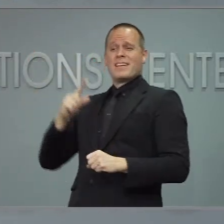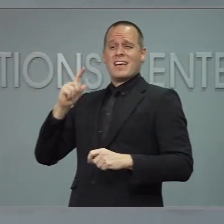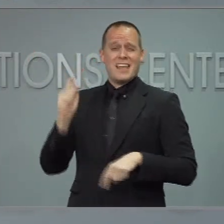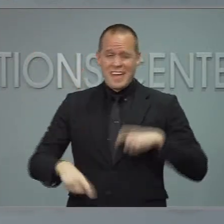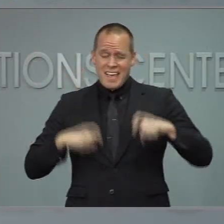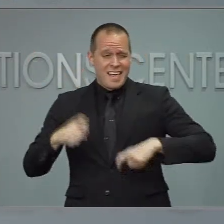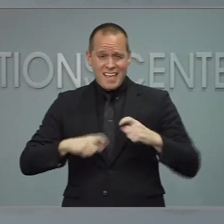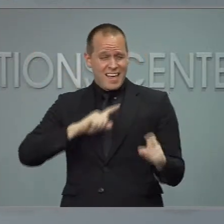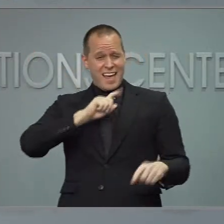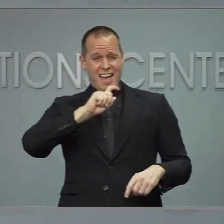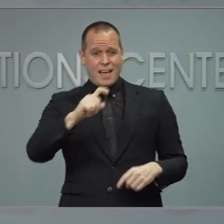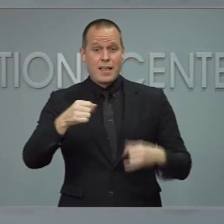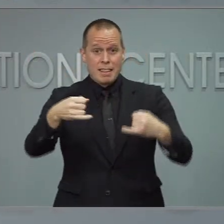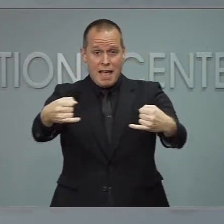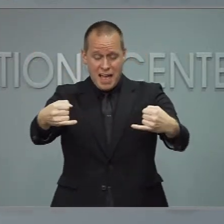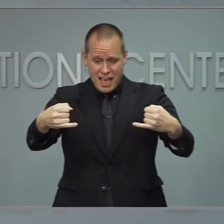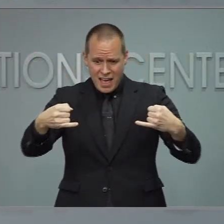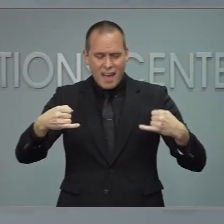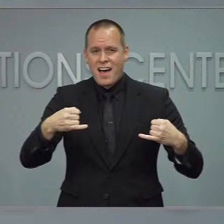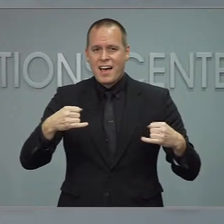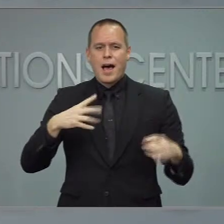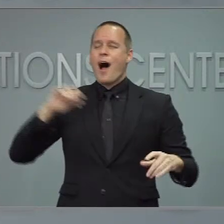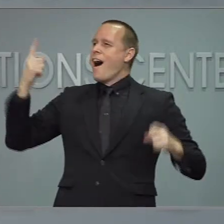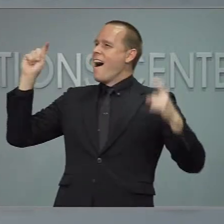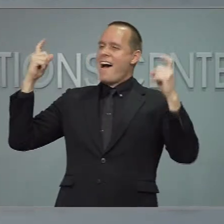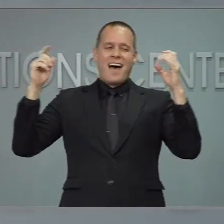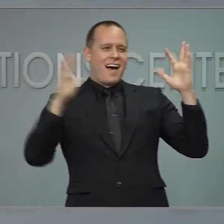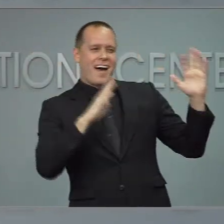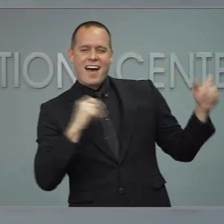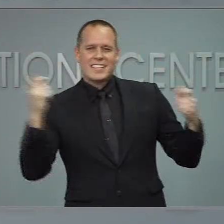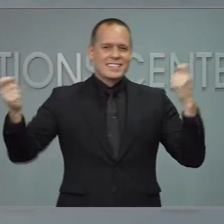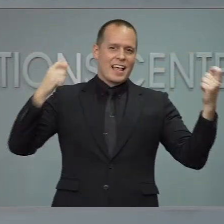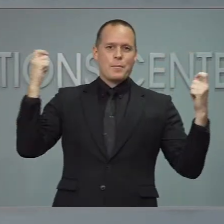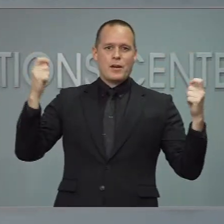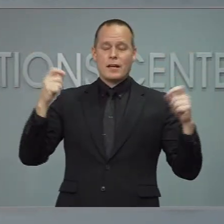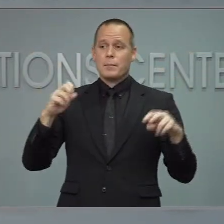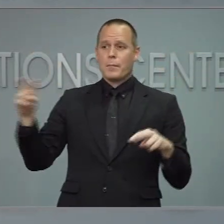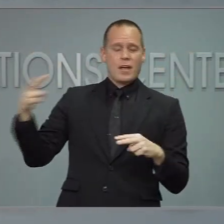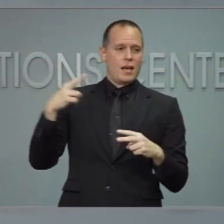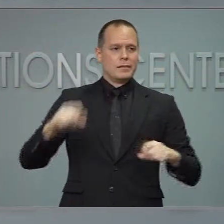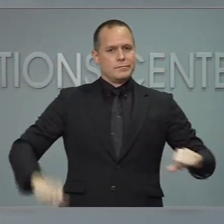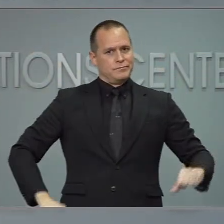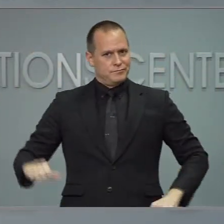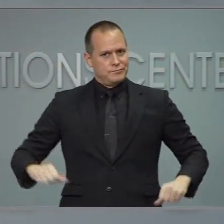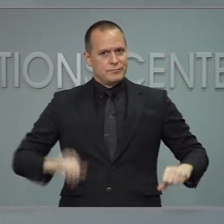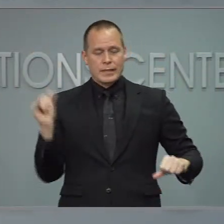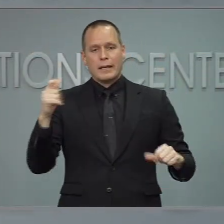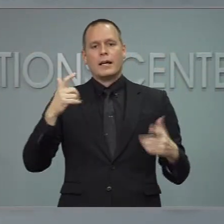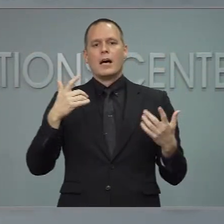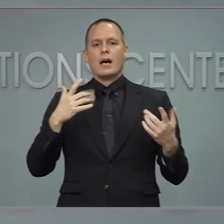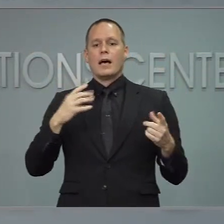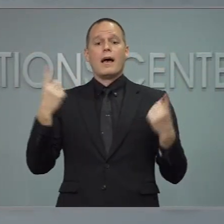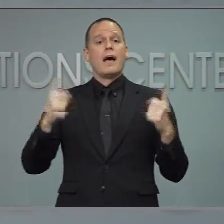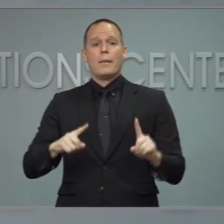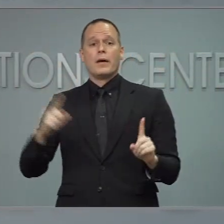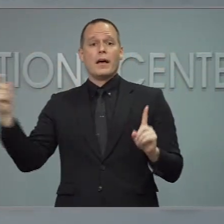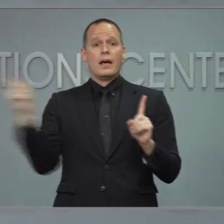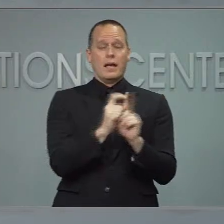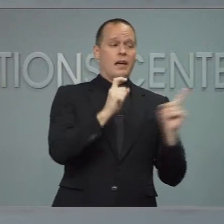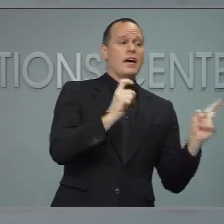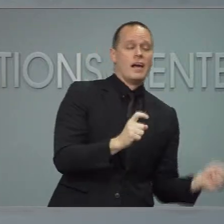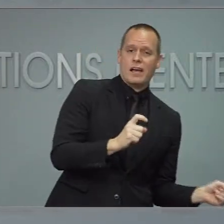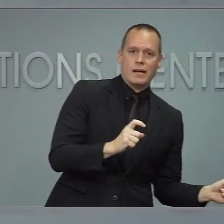football. Let's not get caught celebrating too early. Let's keep wearing our mask and being